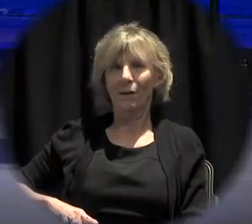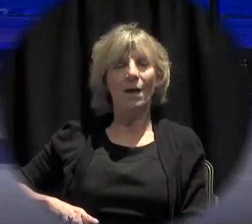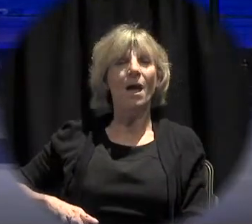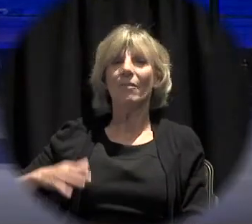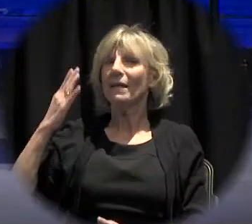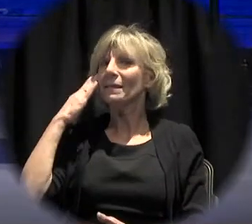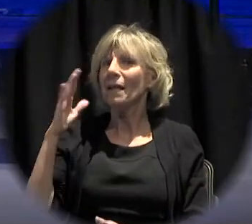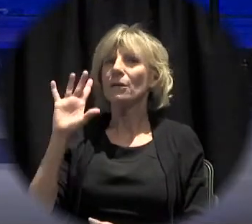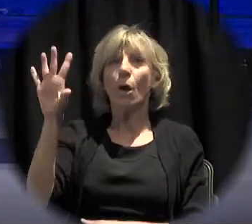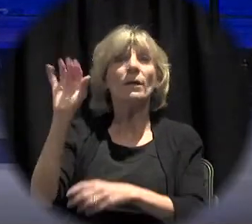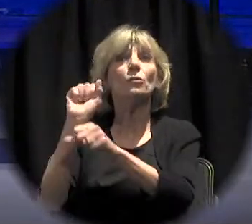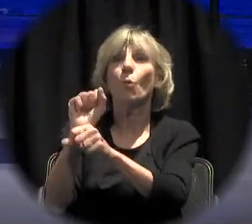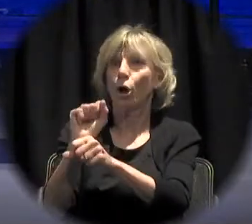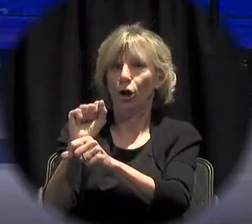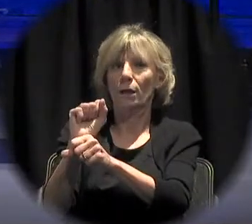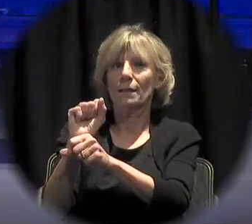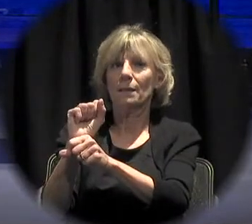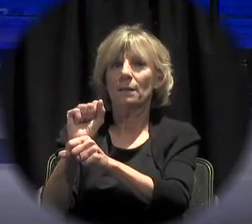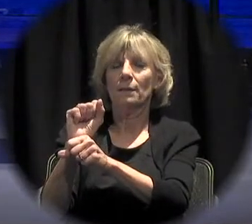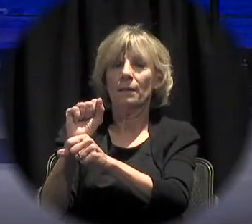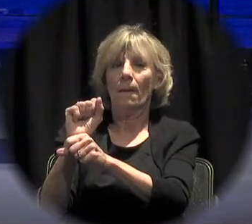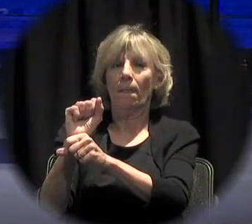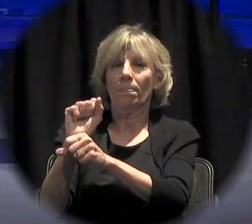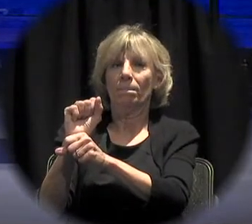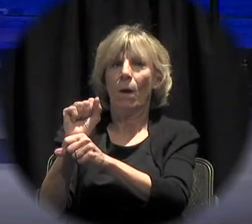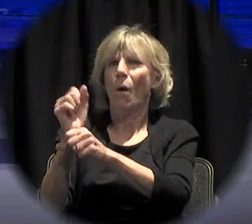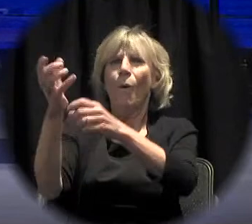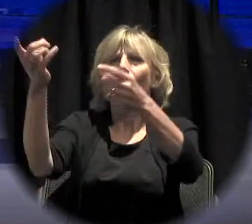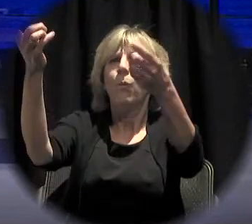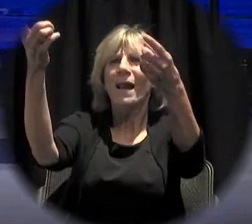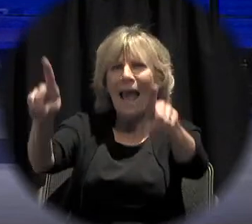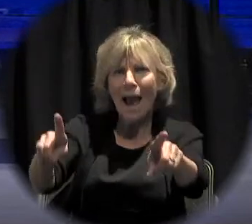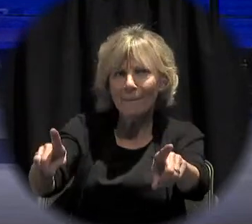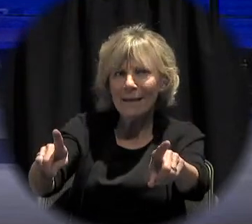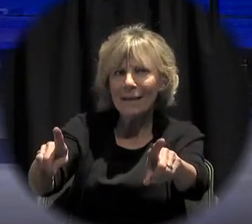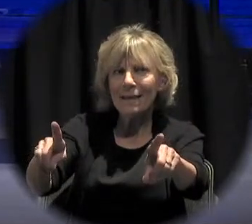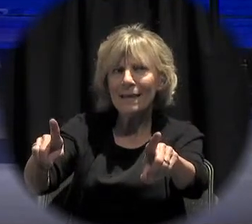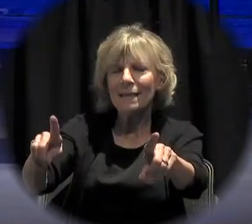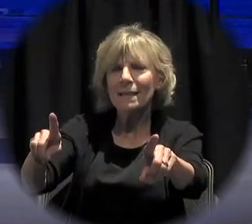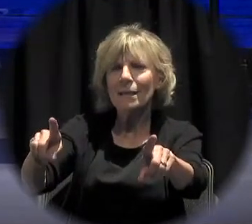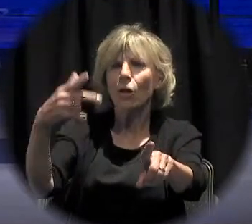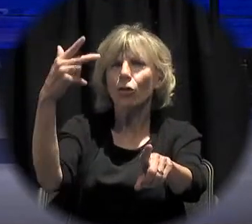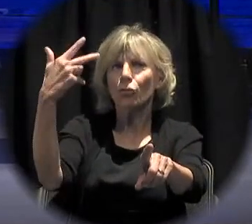had done for Israel. What happened to that teaching?